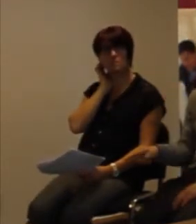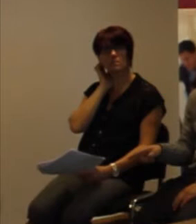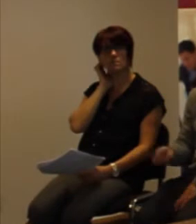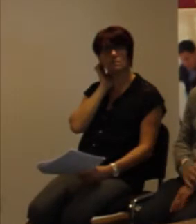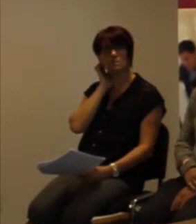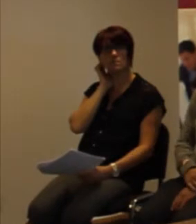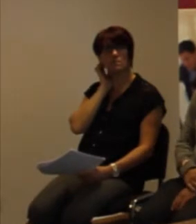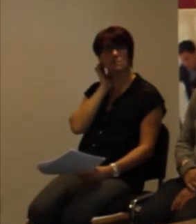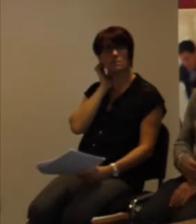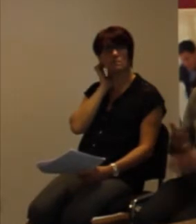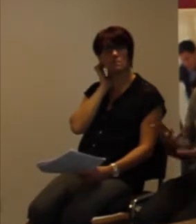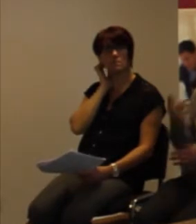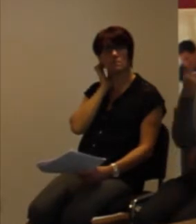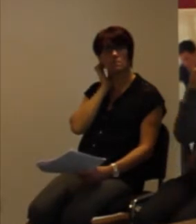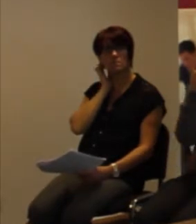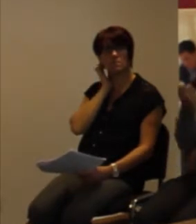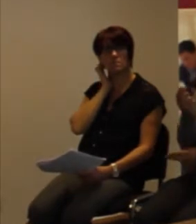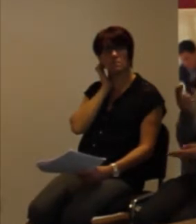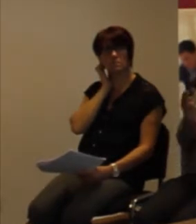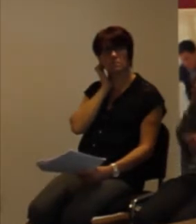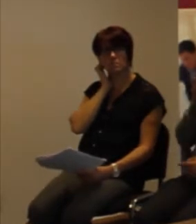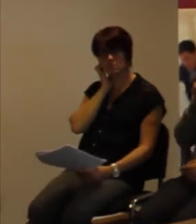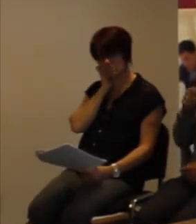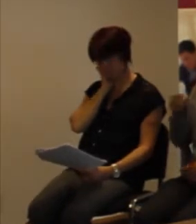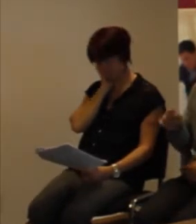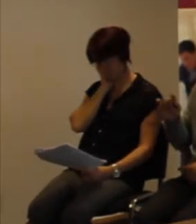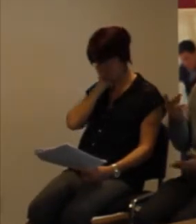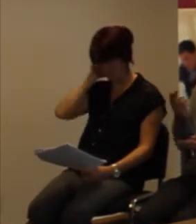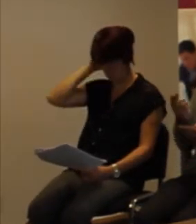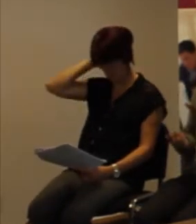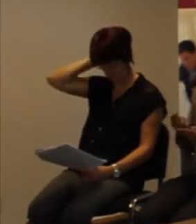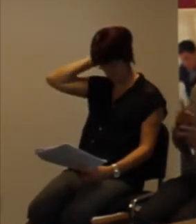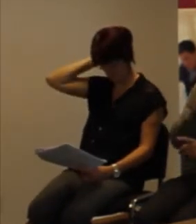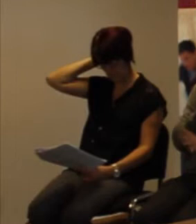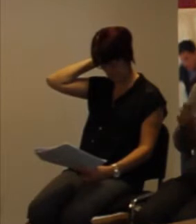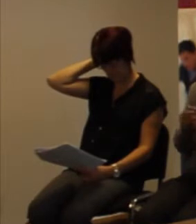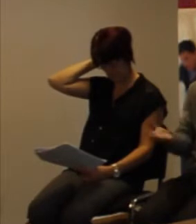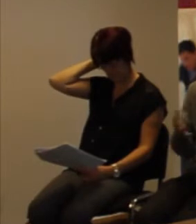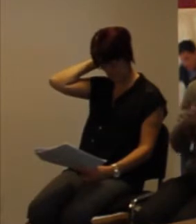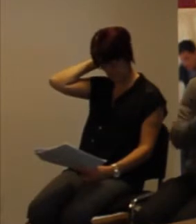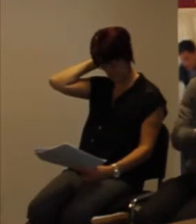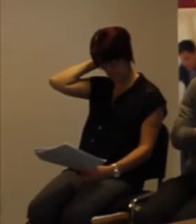This may be allowed in assessments where writing or keyboarding is not competence being assessed.